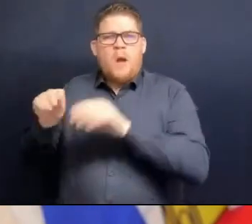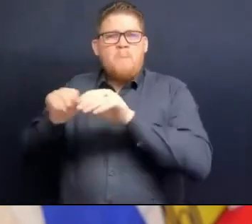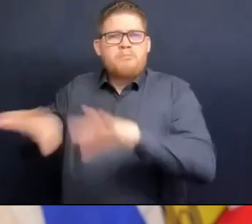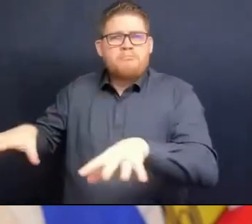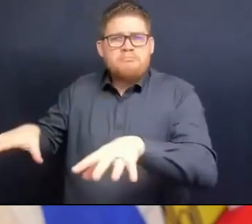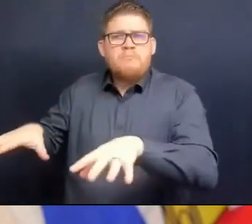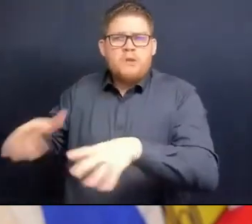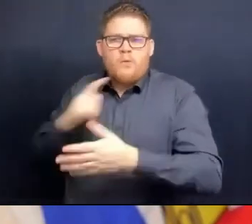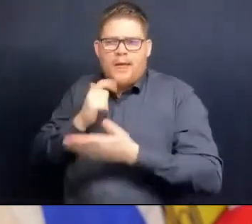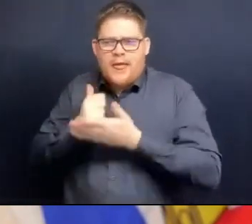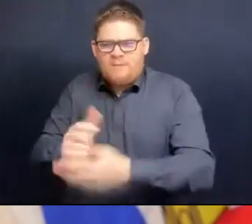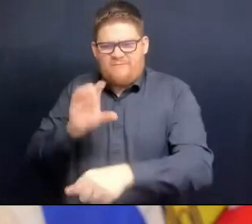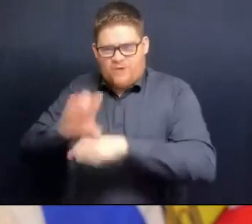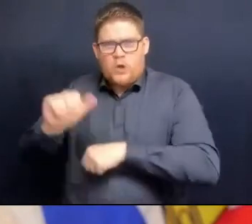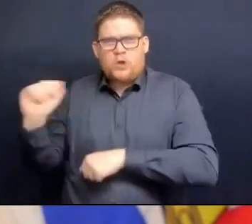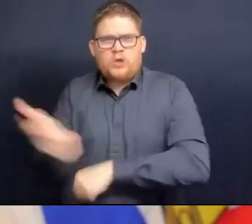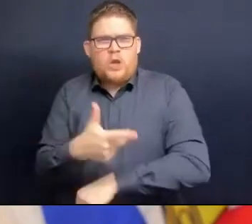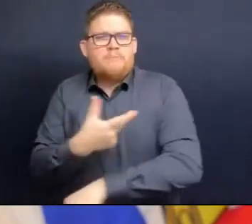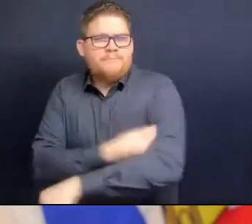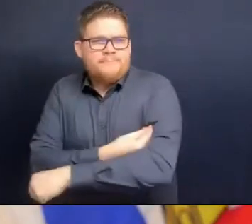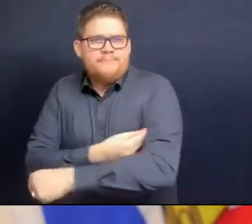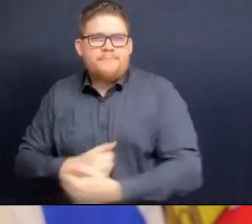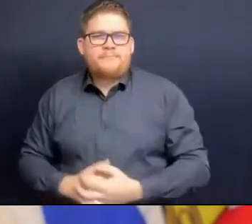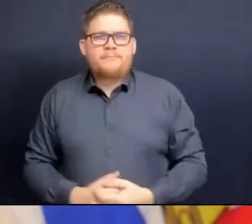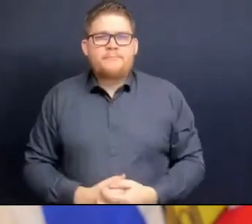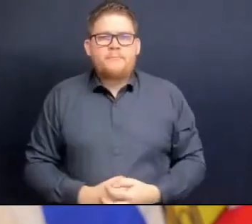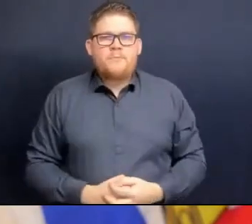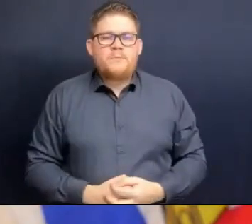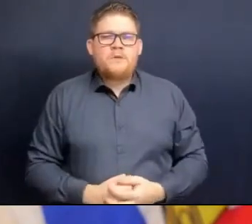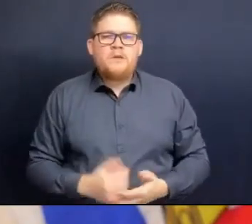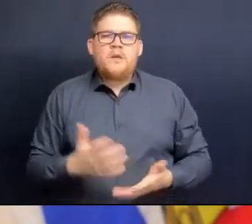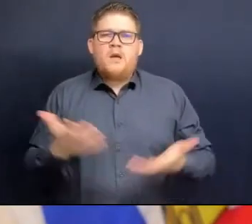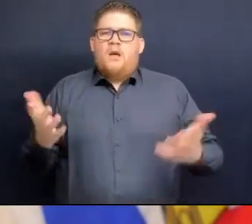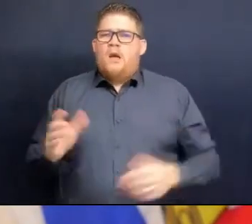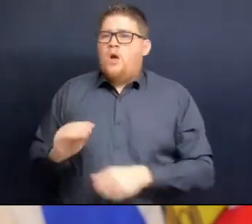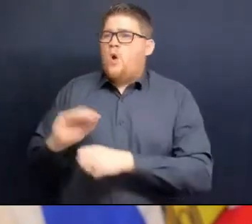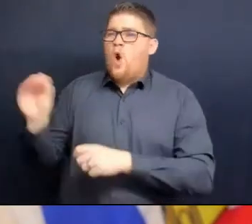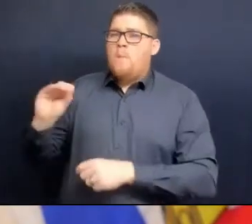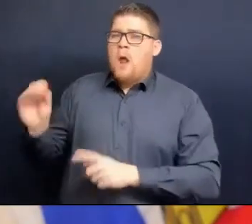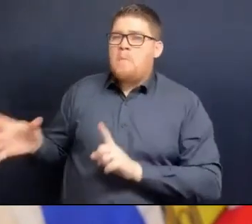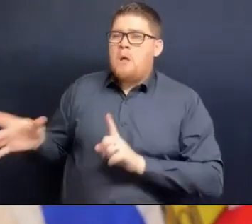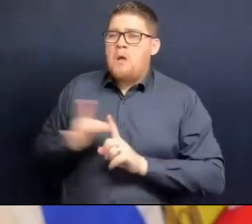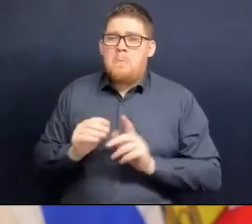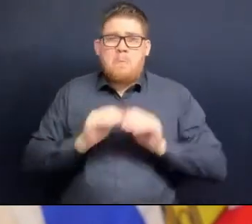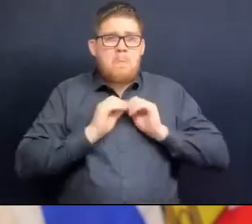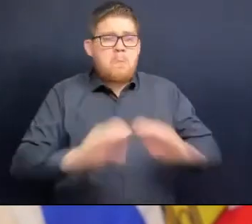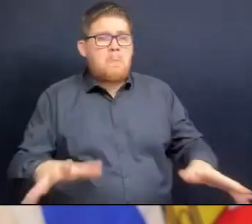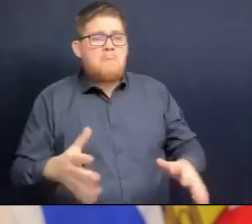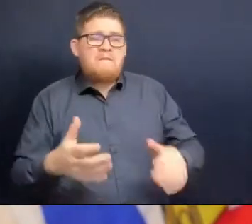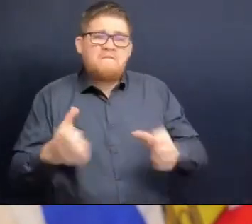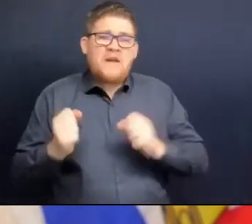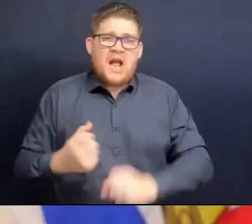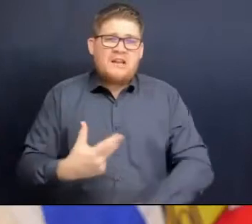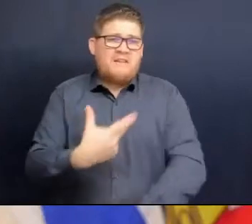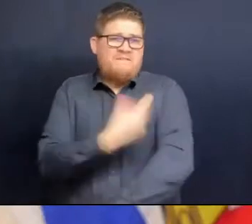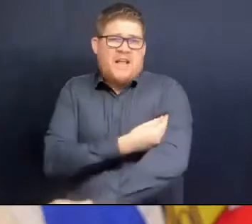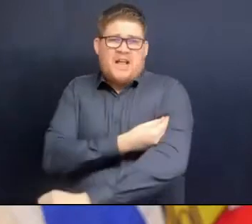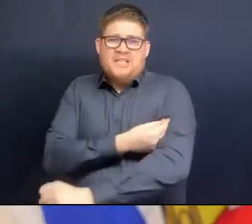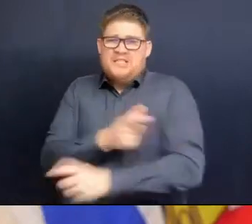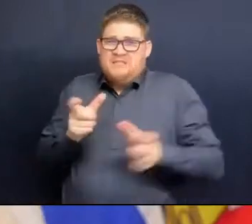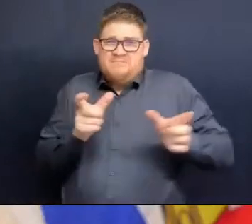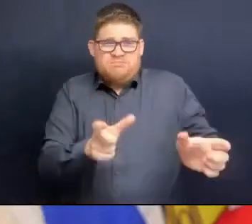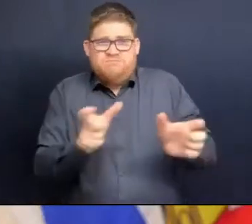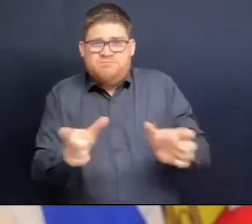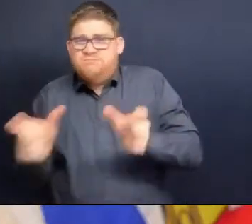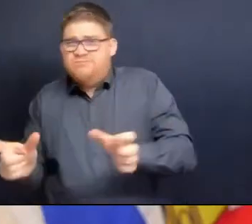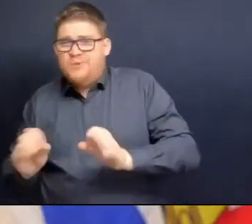know, Omicron is so transmissible and vaccines are not preventing all of the transmission,